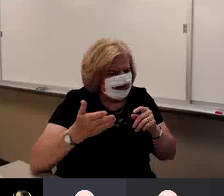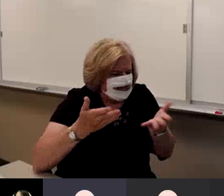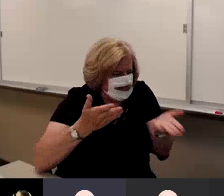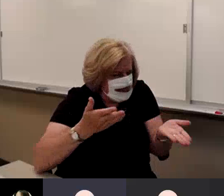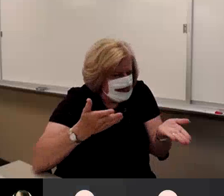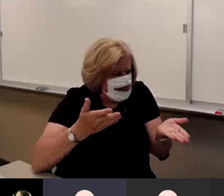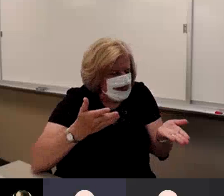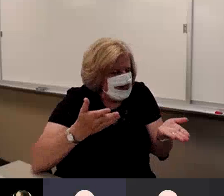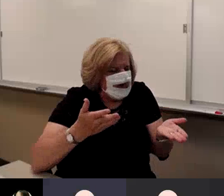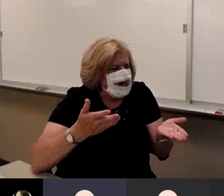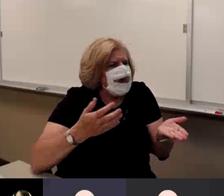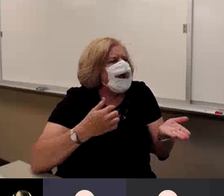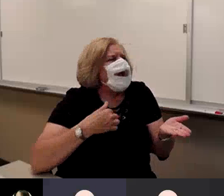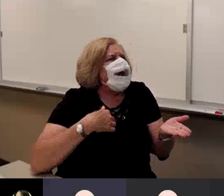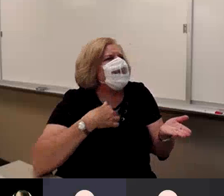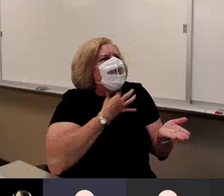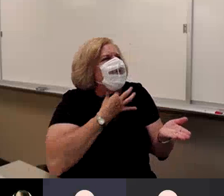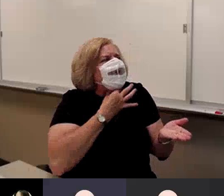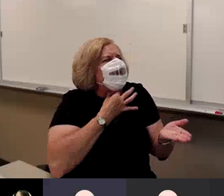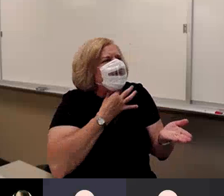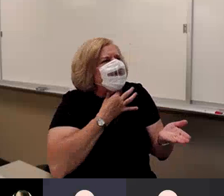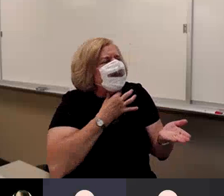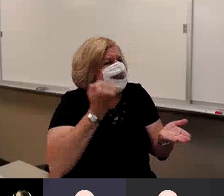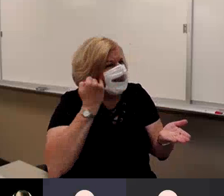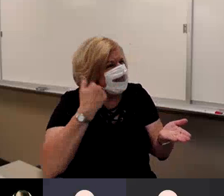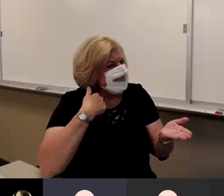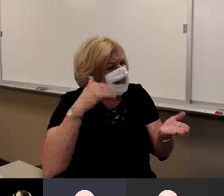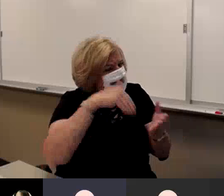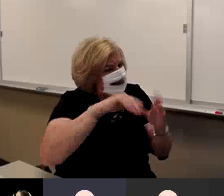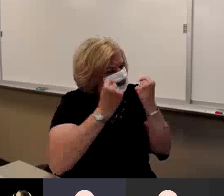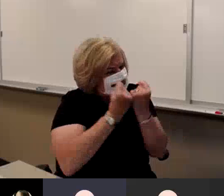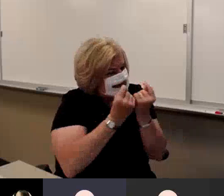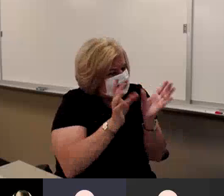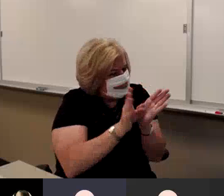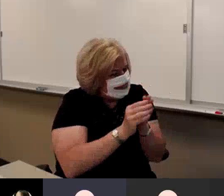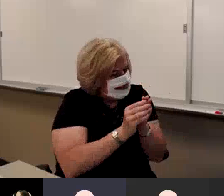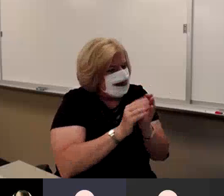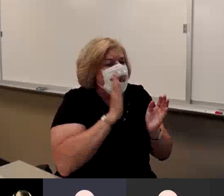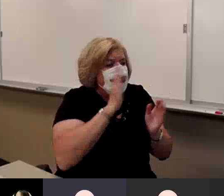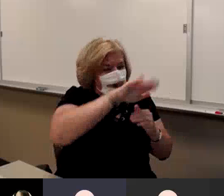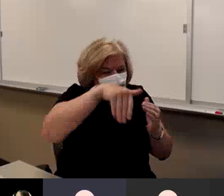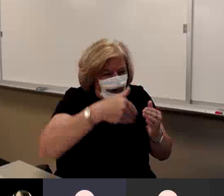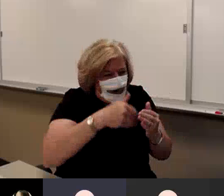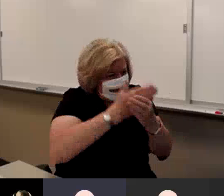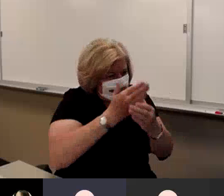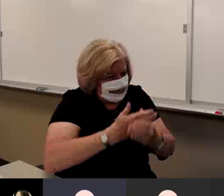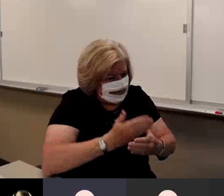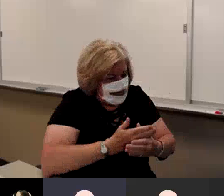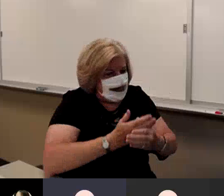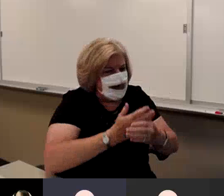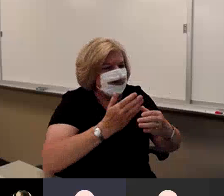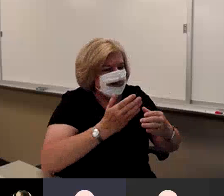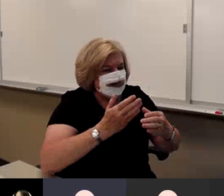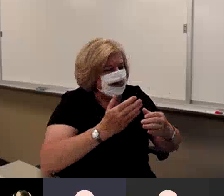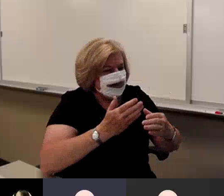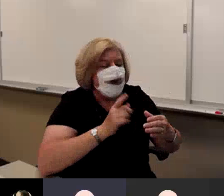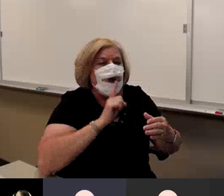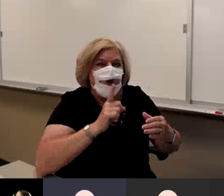And I just want to know, if I'm in a team meeting, are all those files accessible to my